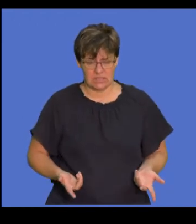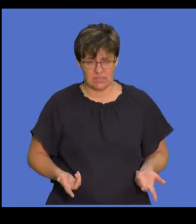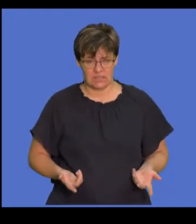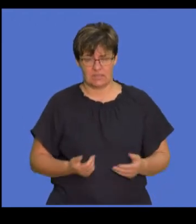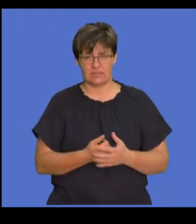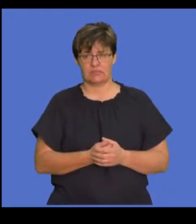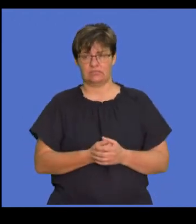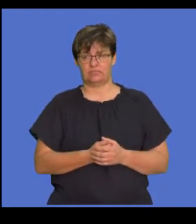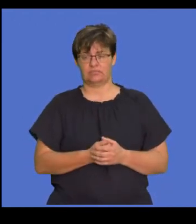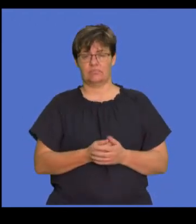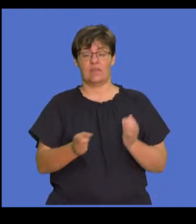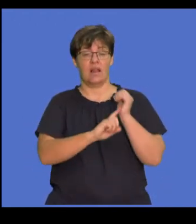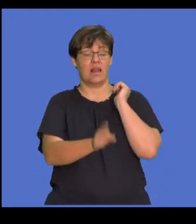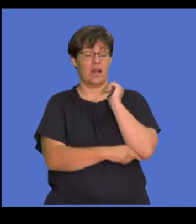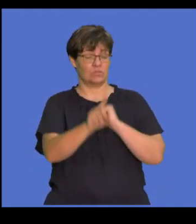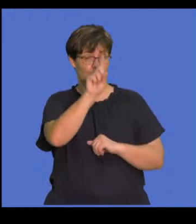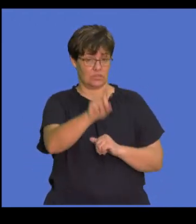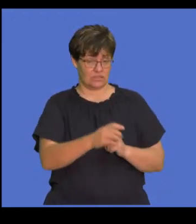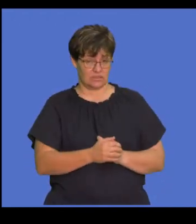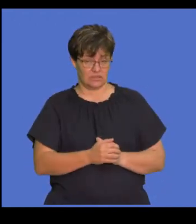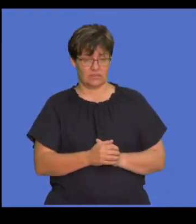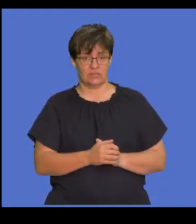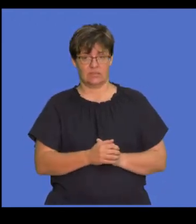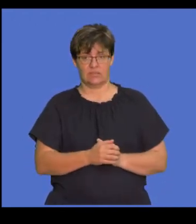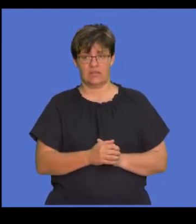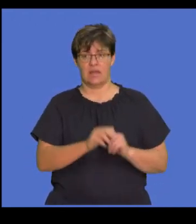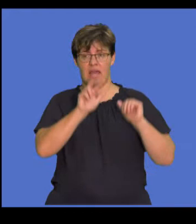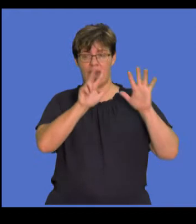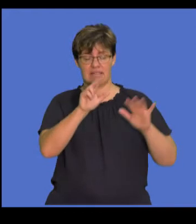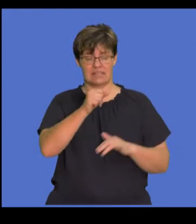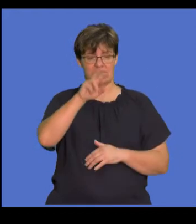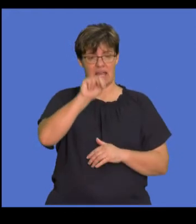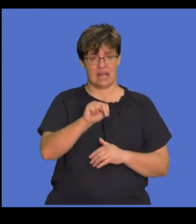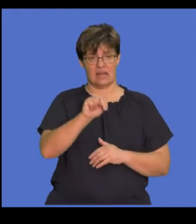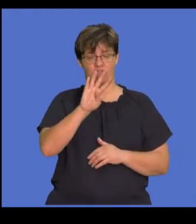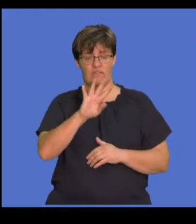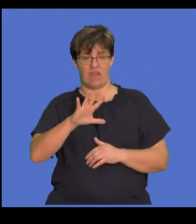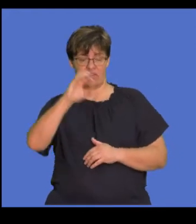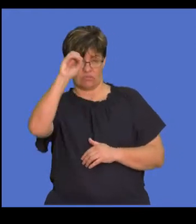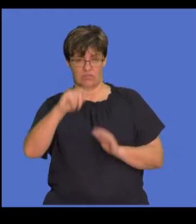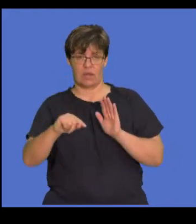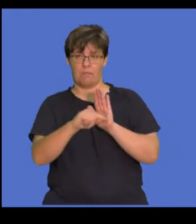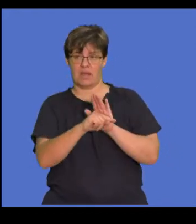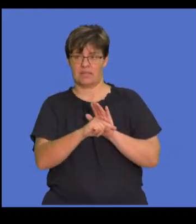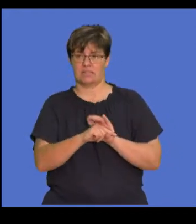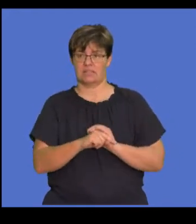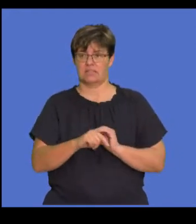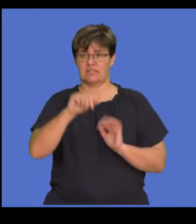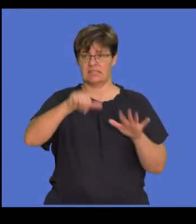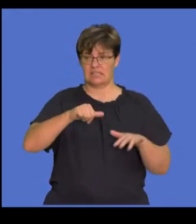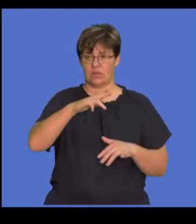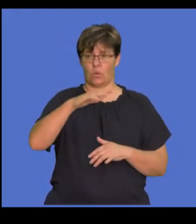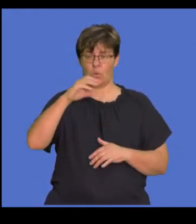then do when that is the case? The last question is 8 sine 45 degrees